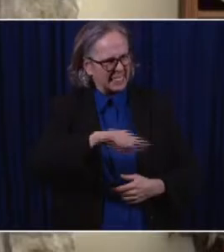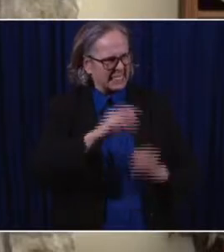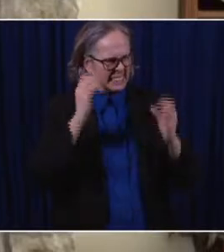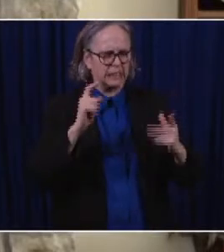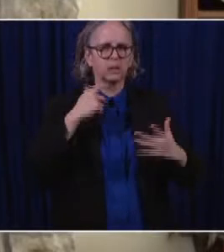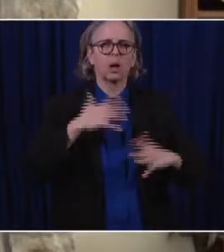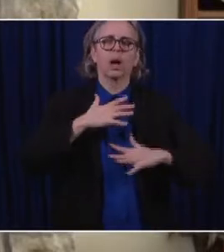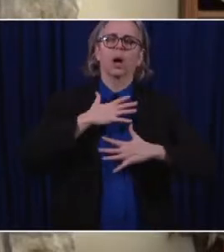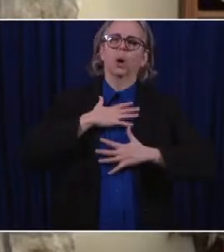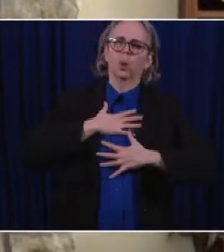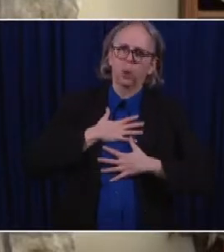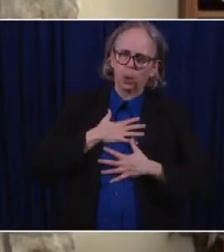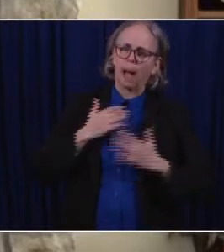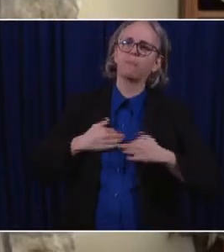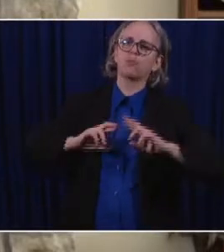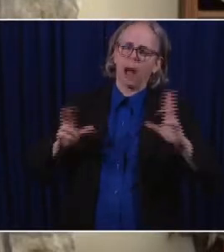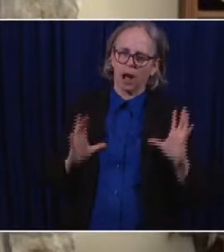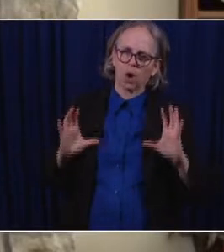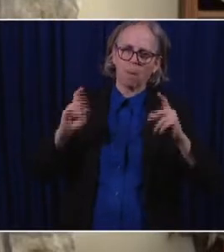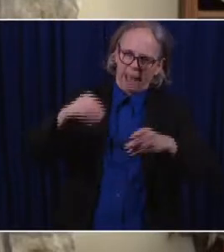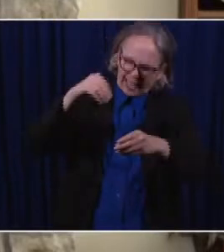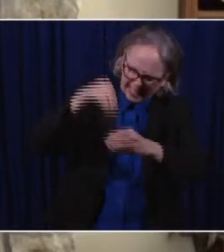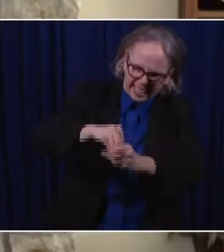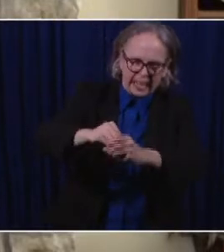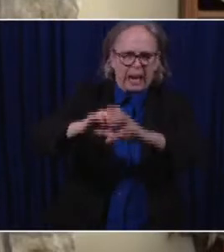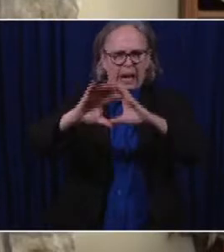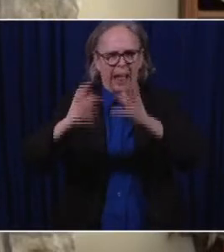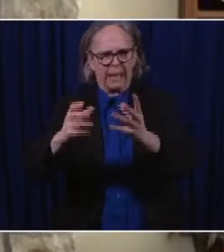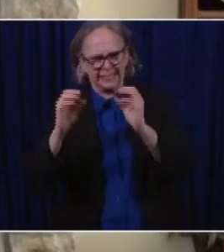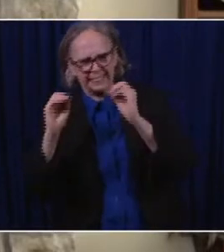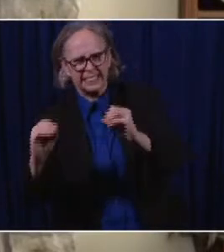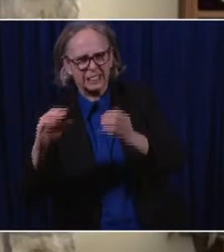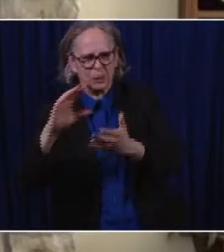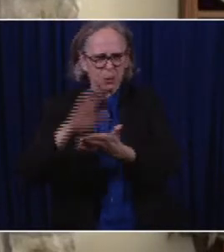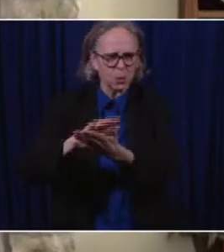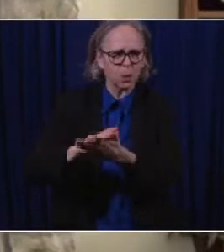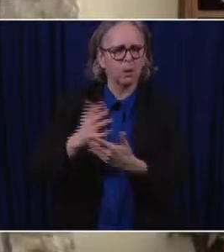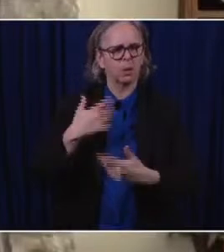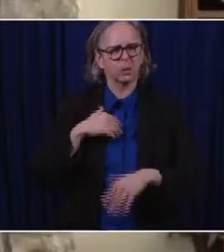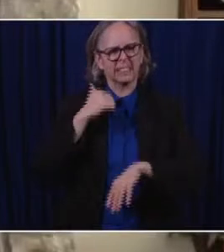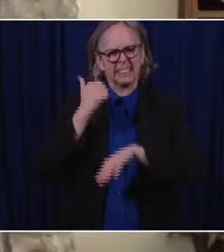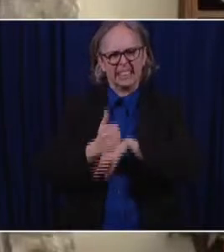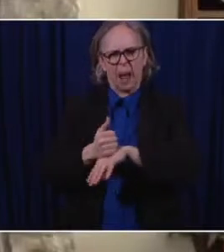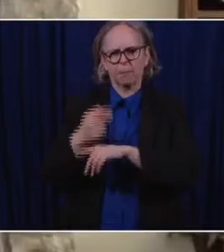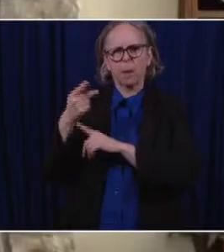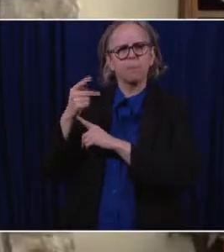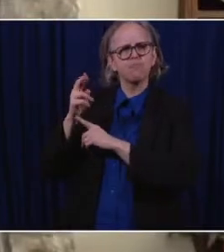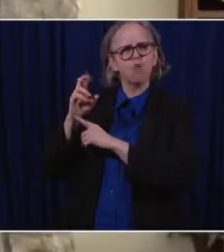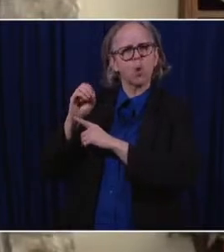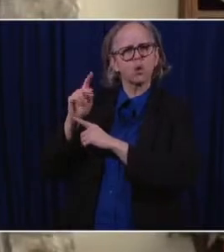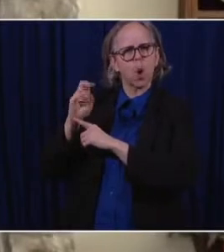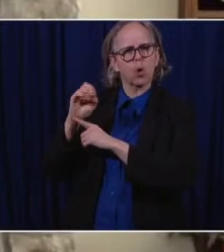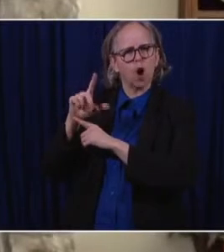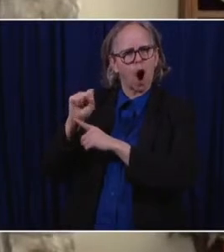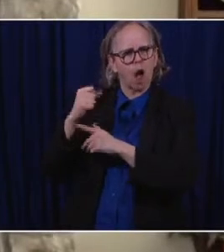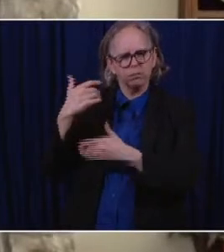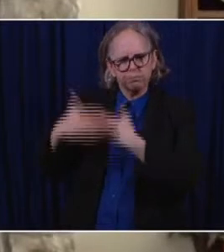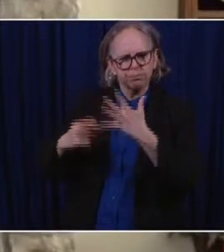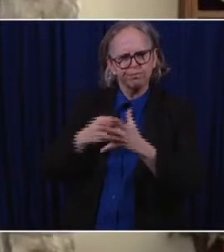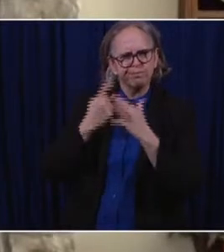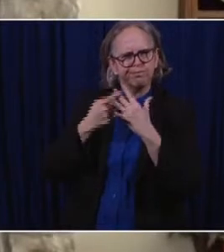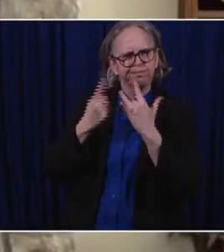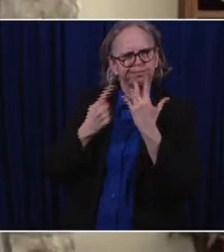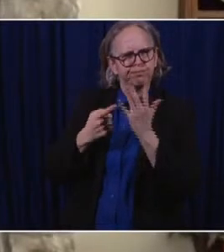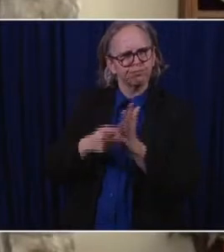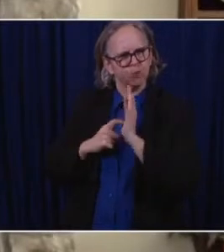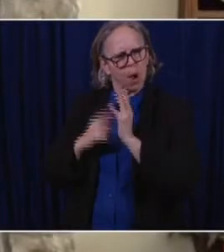that they would be safe and they've got the right protocols that are being followed. We now give them the vaccine, and we think that, this